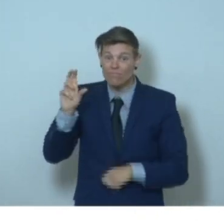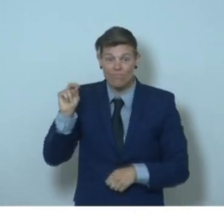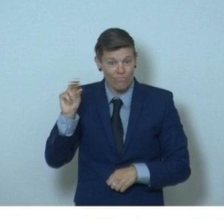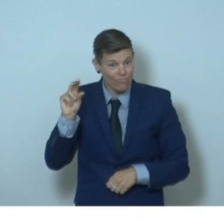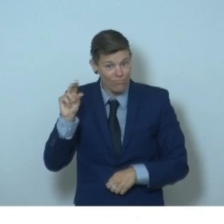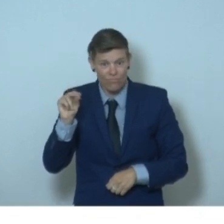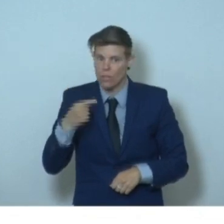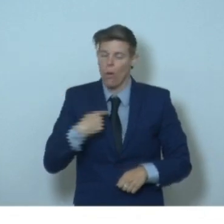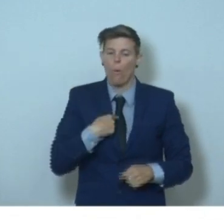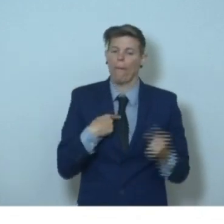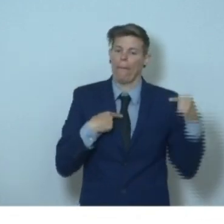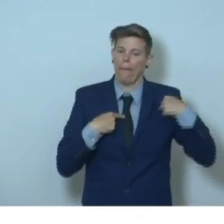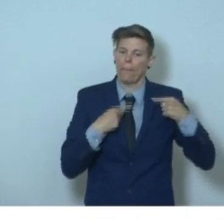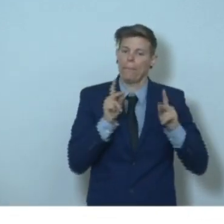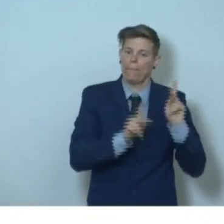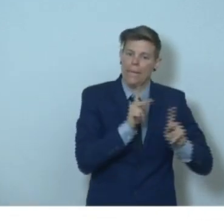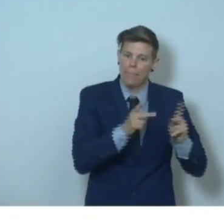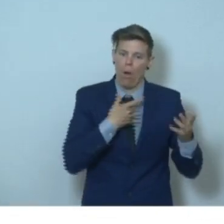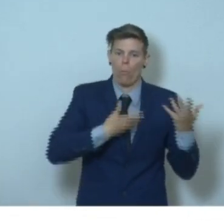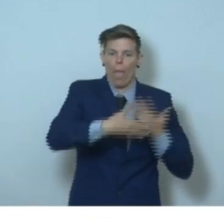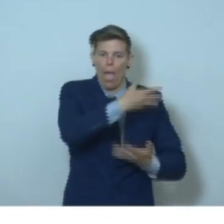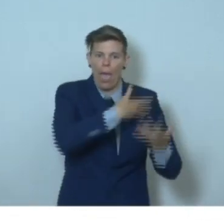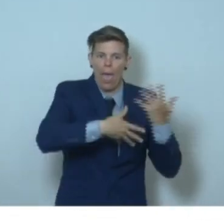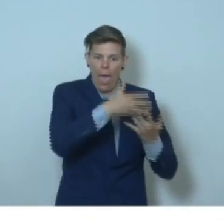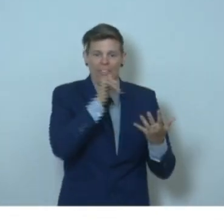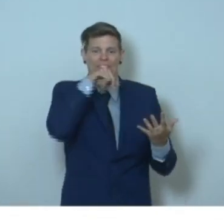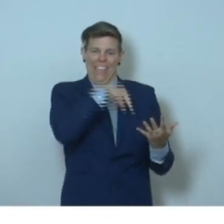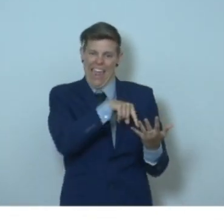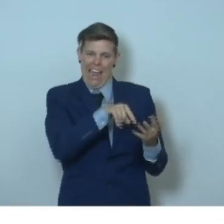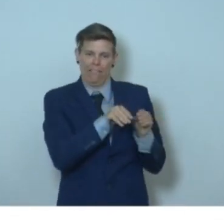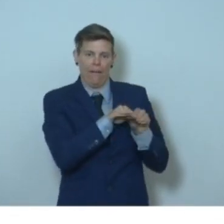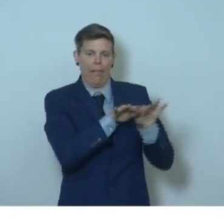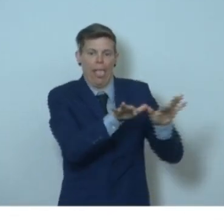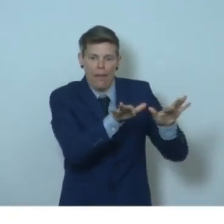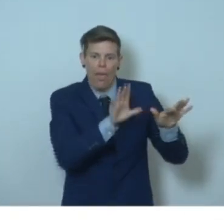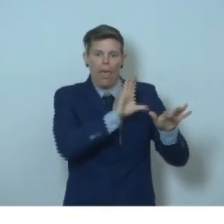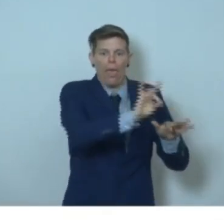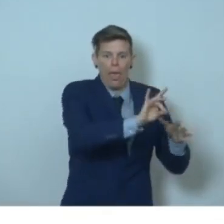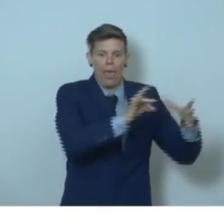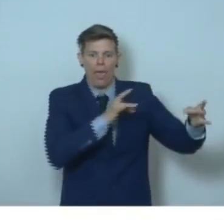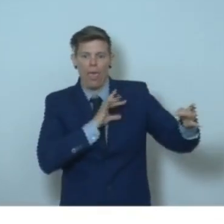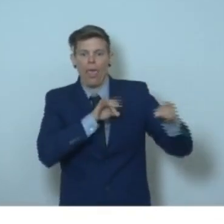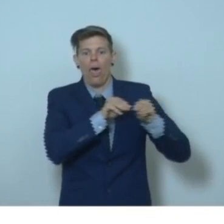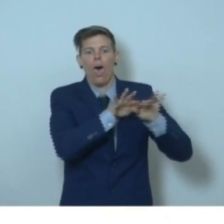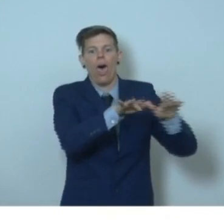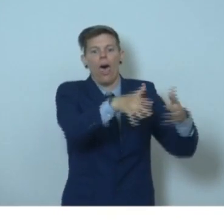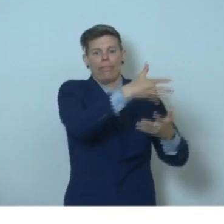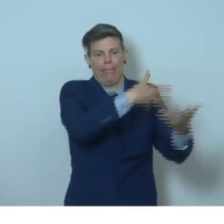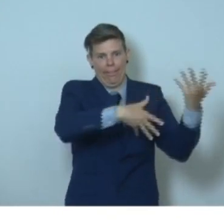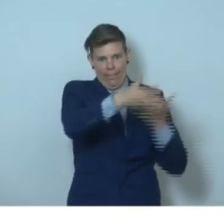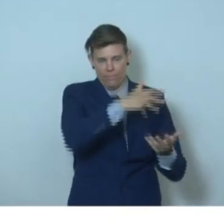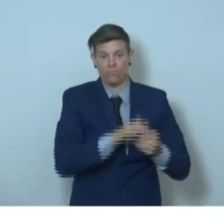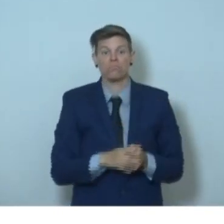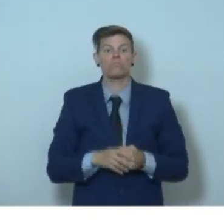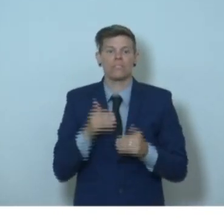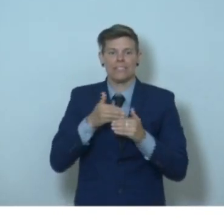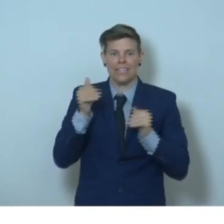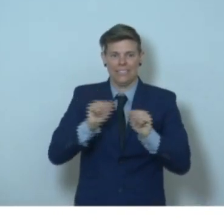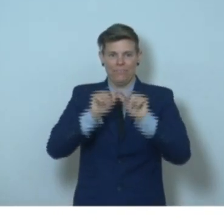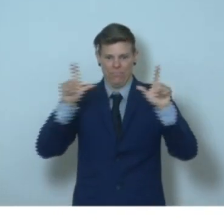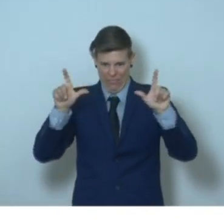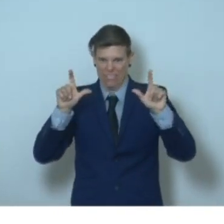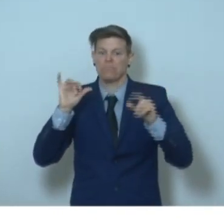the virus spreads. Also to let you know, on the next slide, I'm going to get into the gating criteria. Now we have